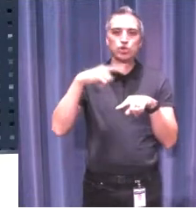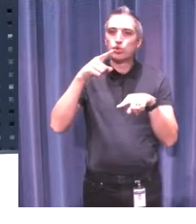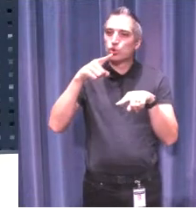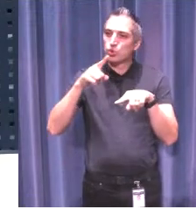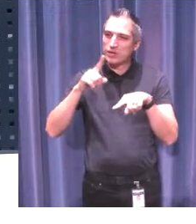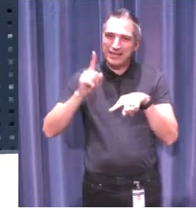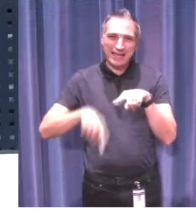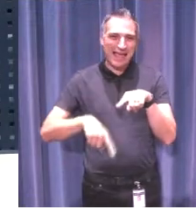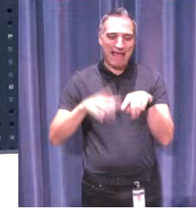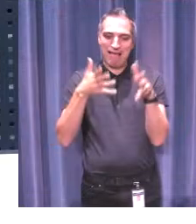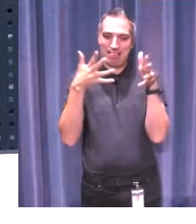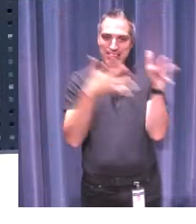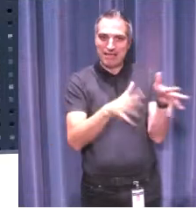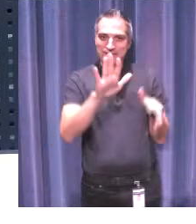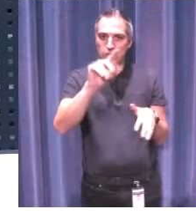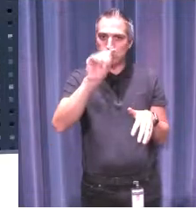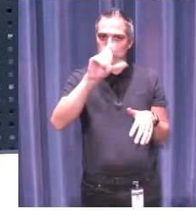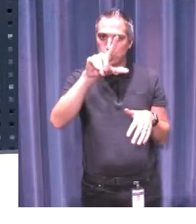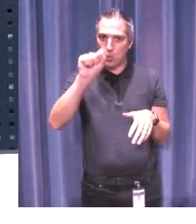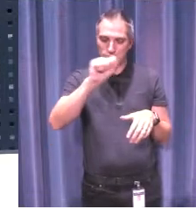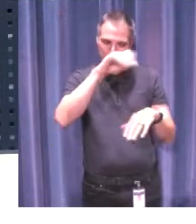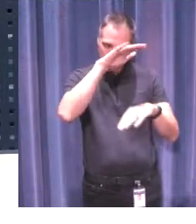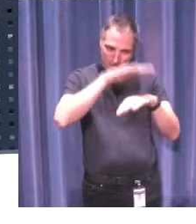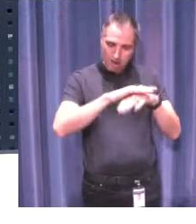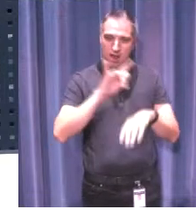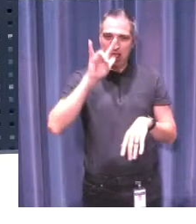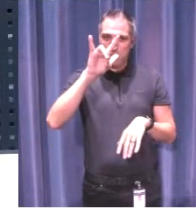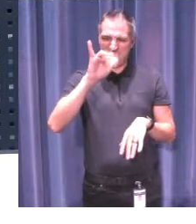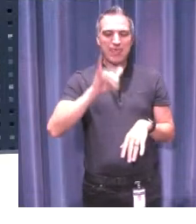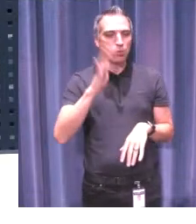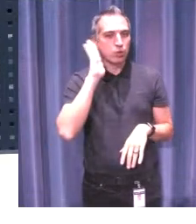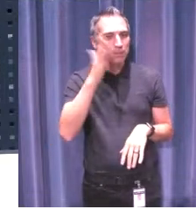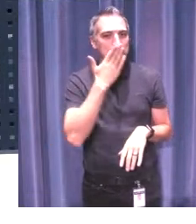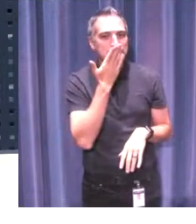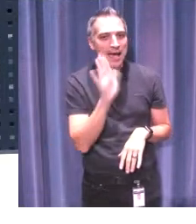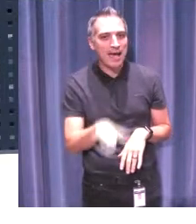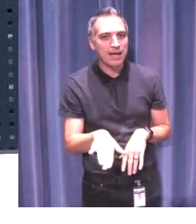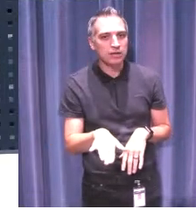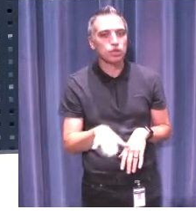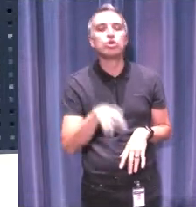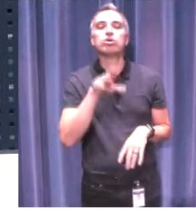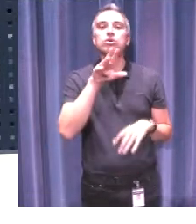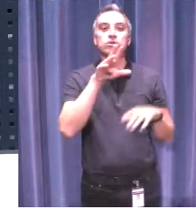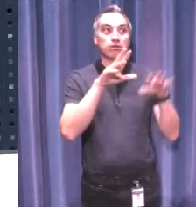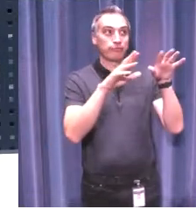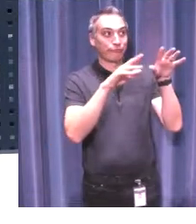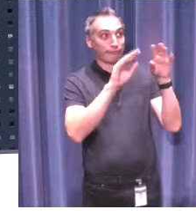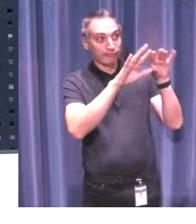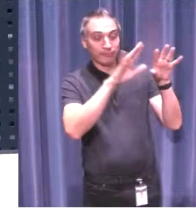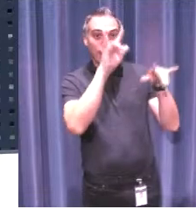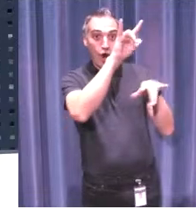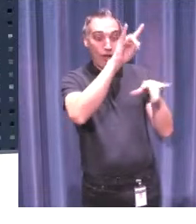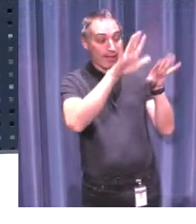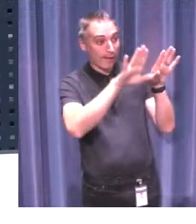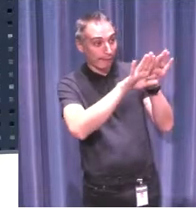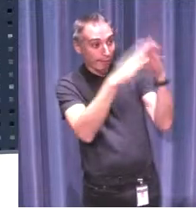on the aircraft. That is a bad thing. So you got to account for them all.